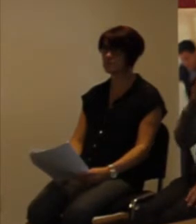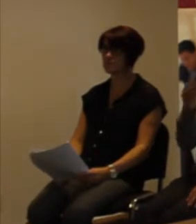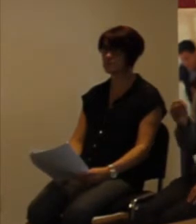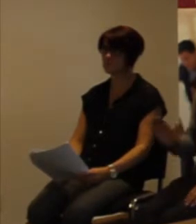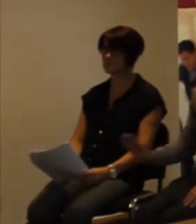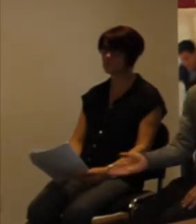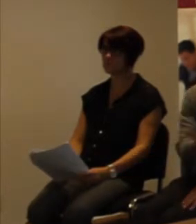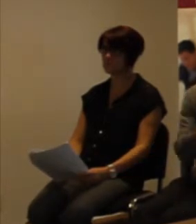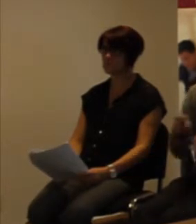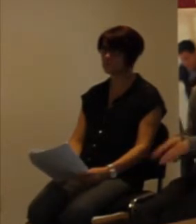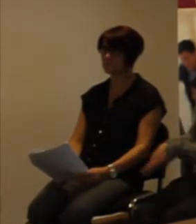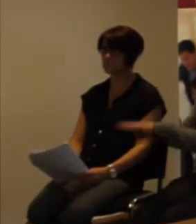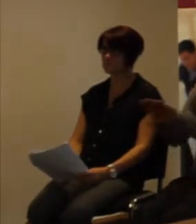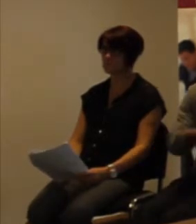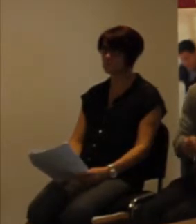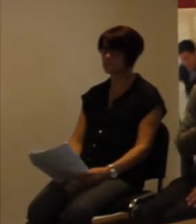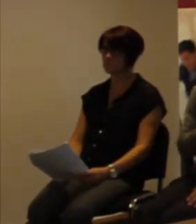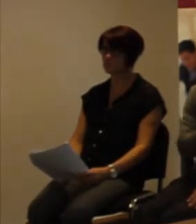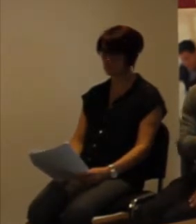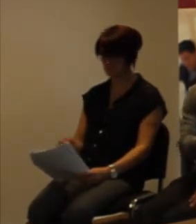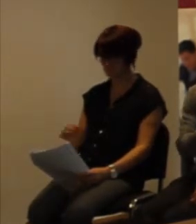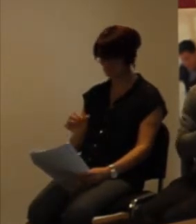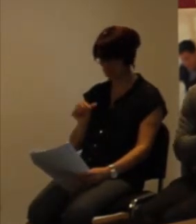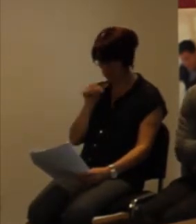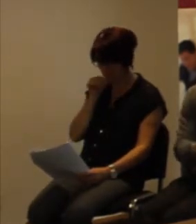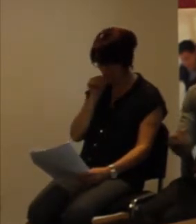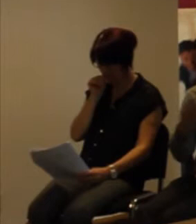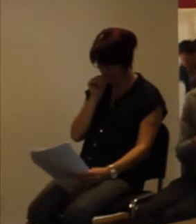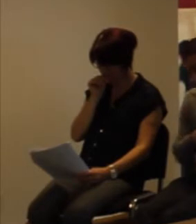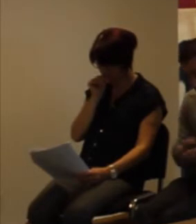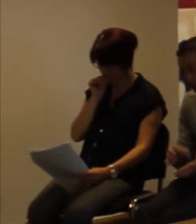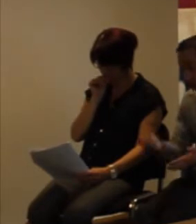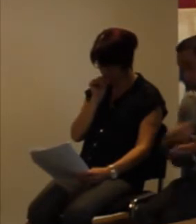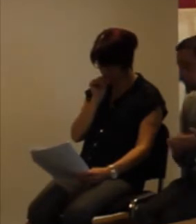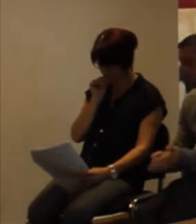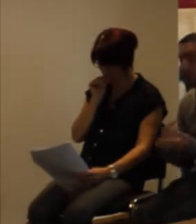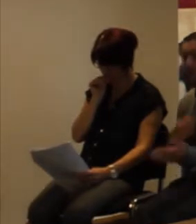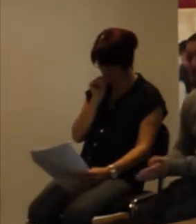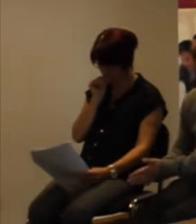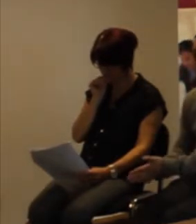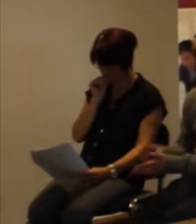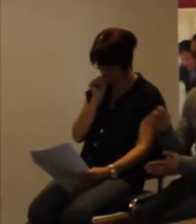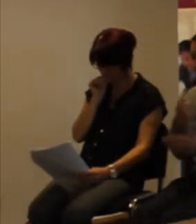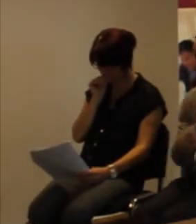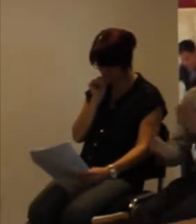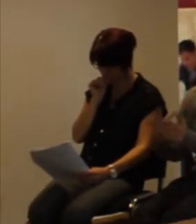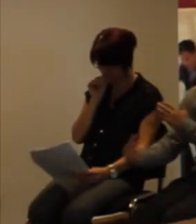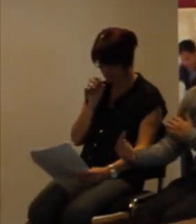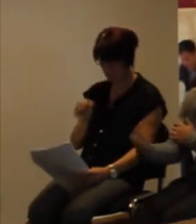it's still, it's the same, yeah. There's they're a- all still I- getting that same- right. it's not This one isn't what this person. is not. This isn't one which is covered by this